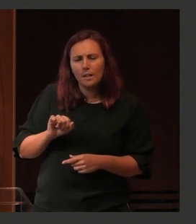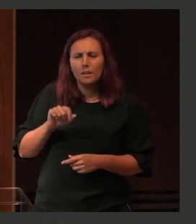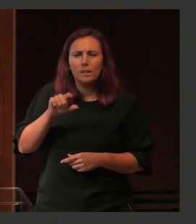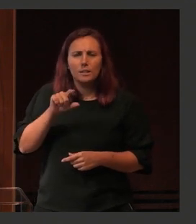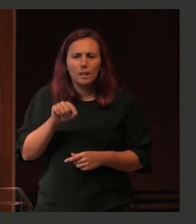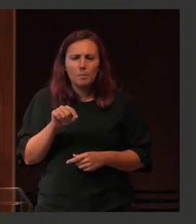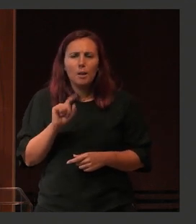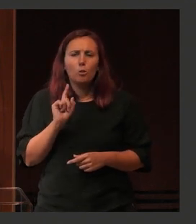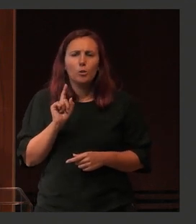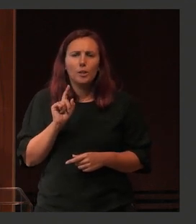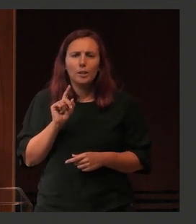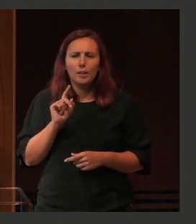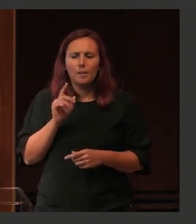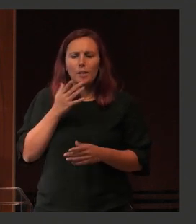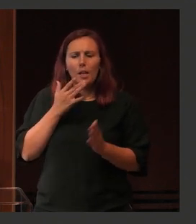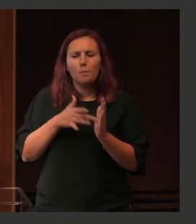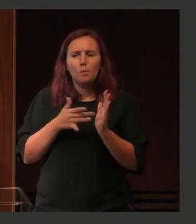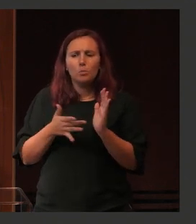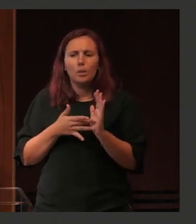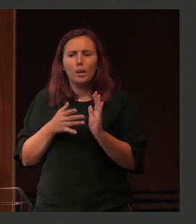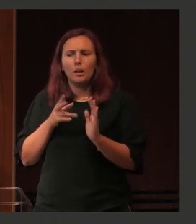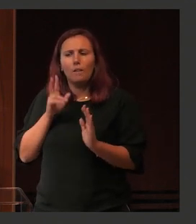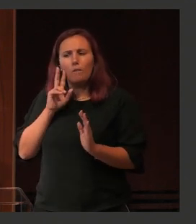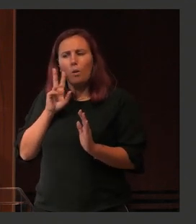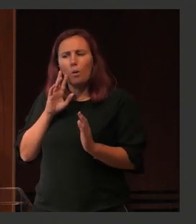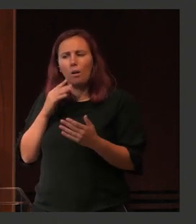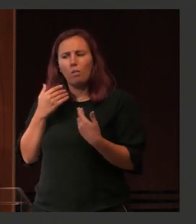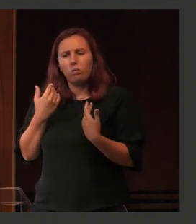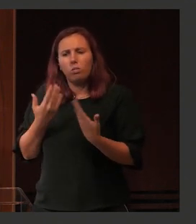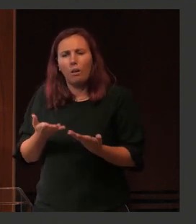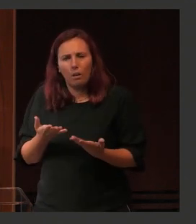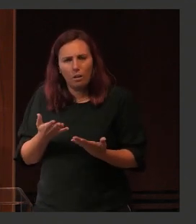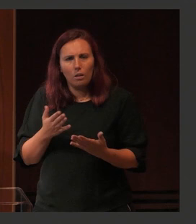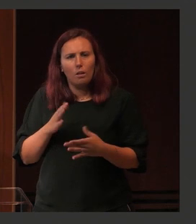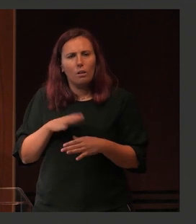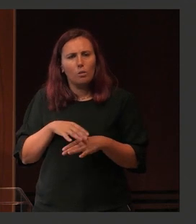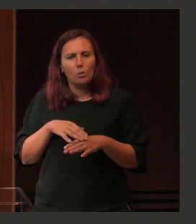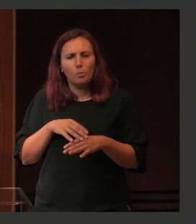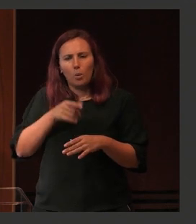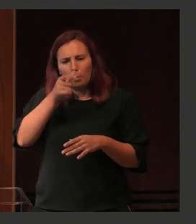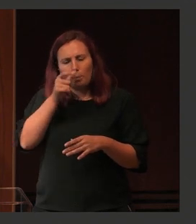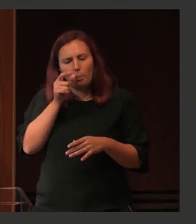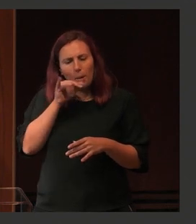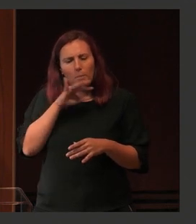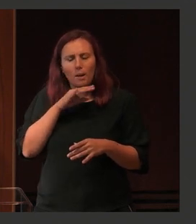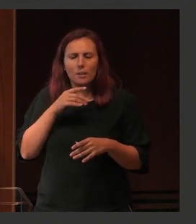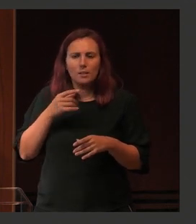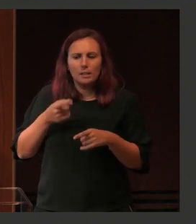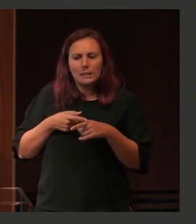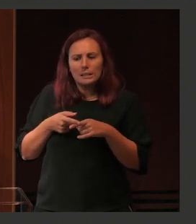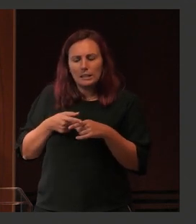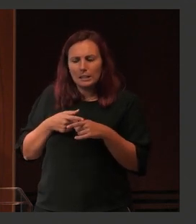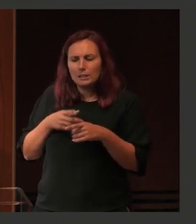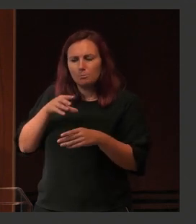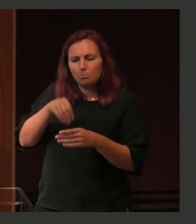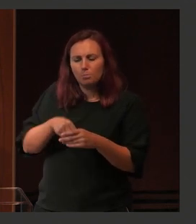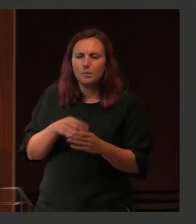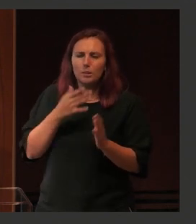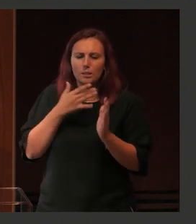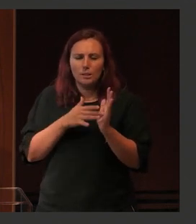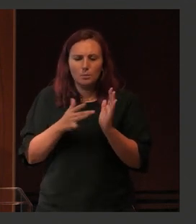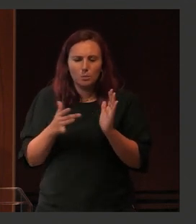library. The parents should be interested in the being of the school library. They should also give feedback